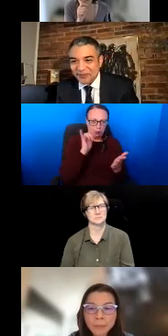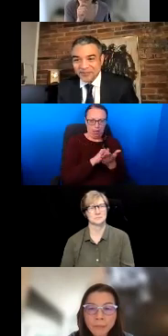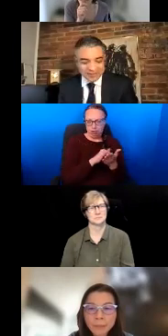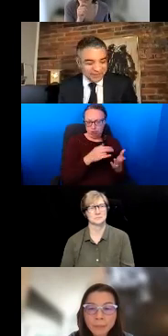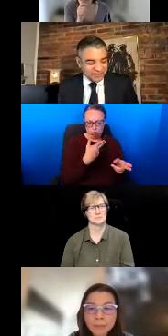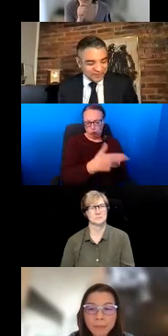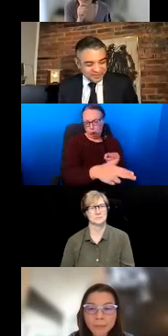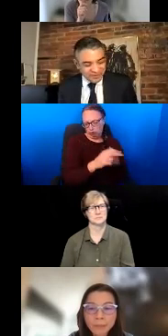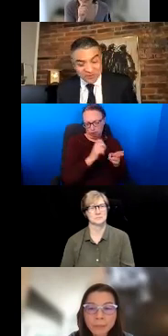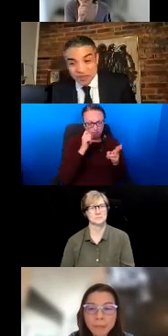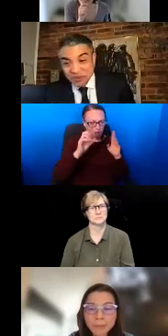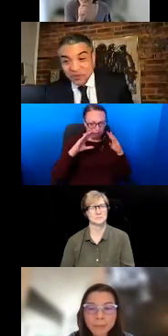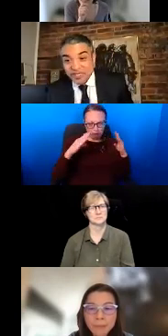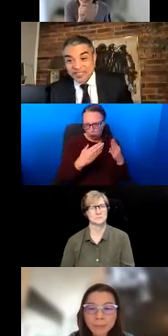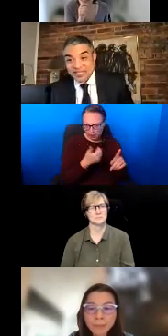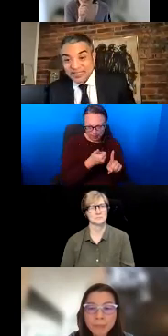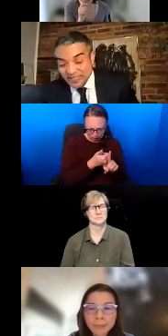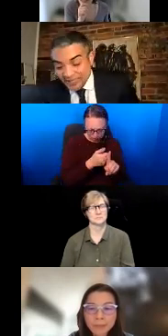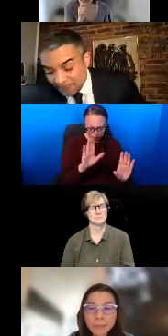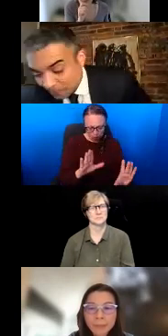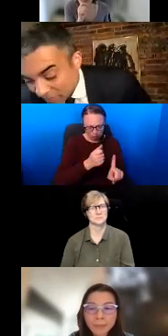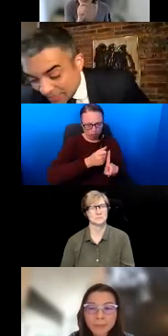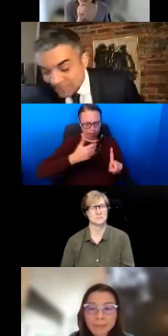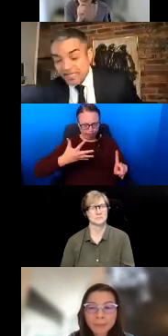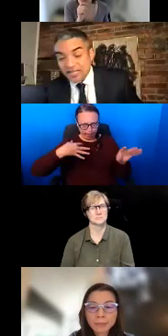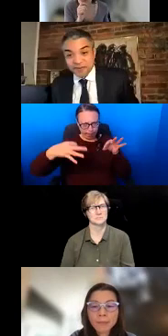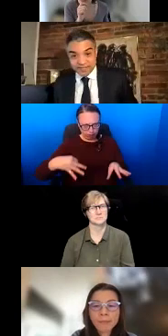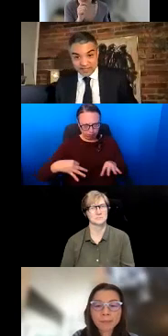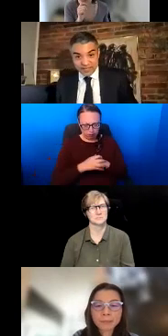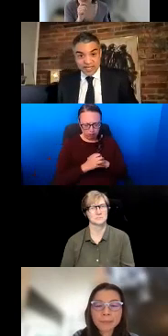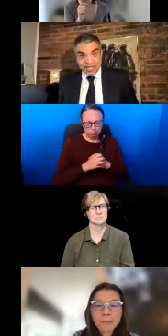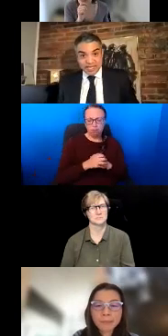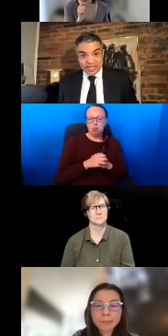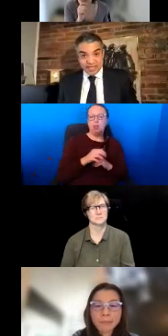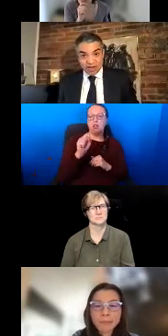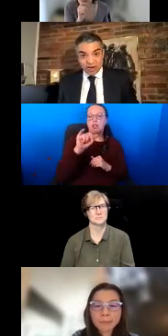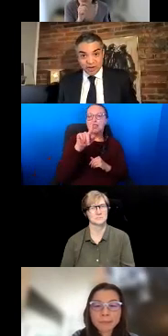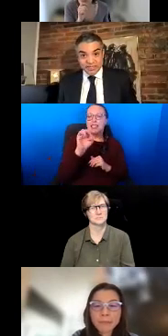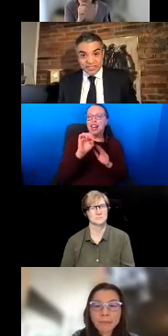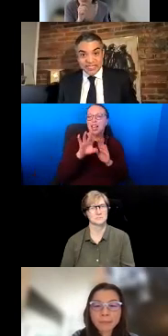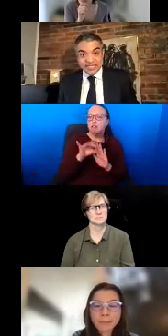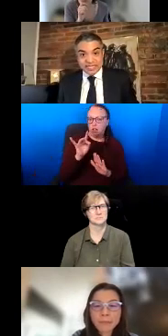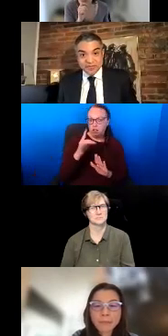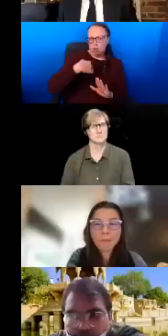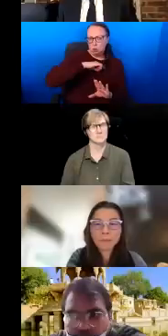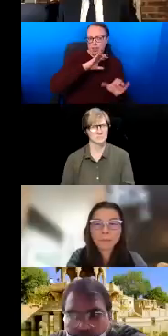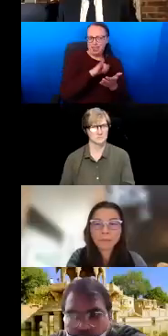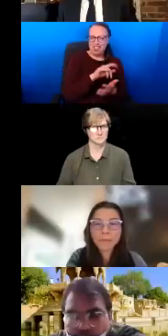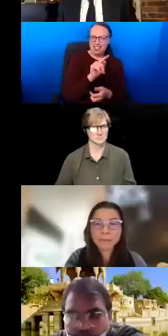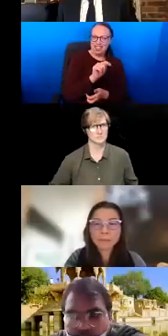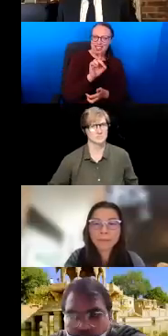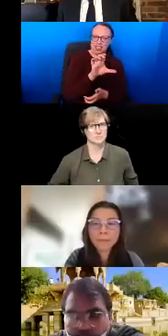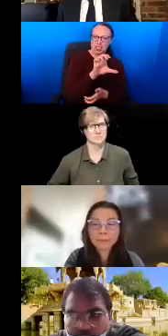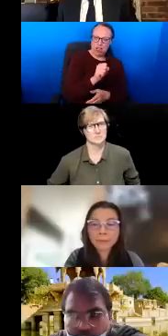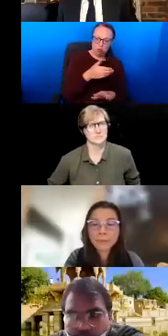you're, so we did the site finding in our tDCS for